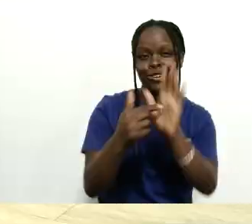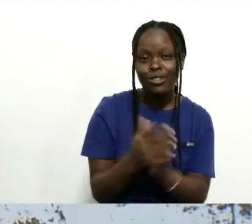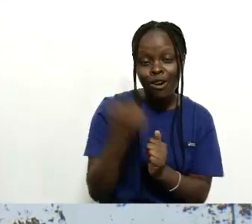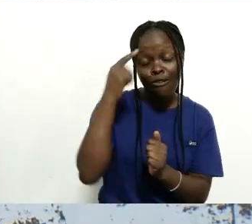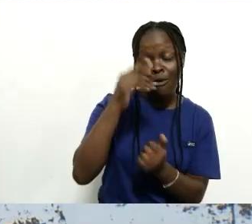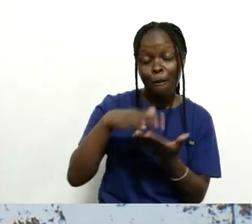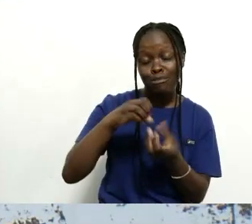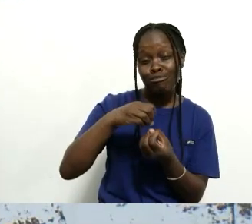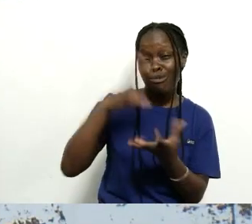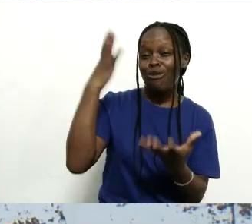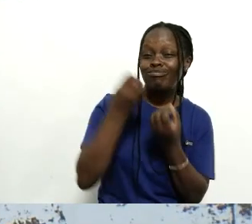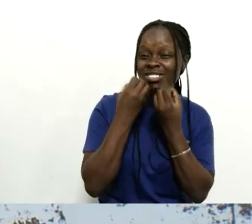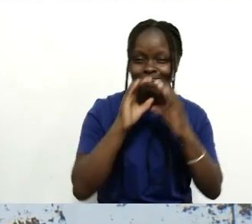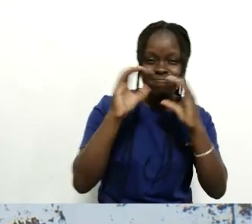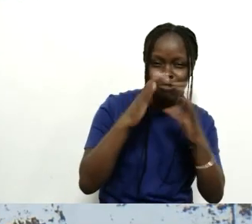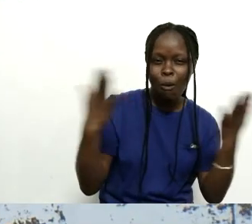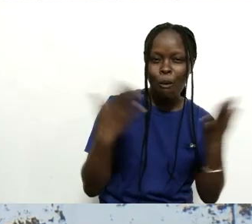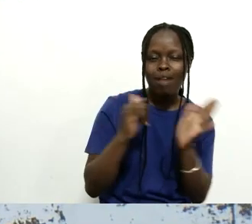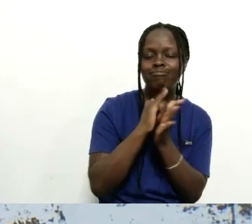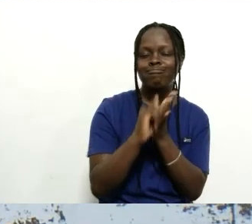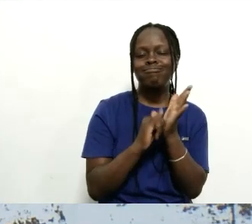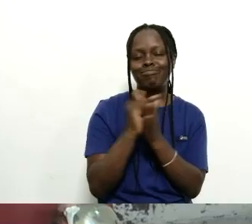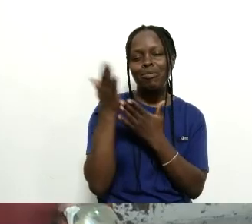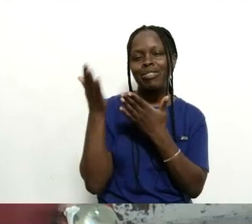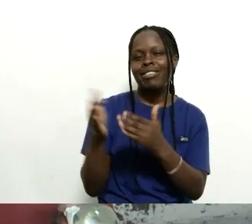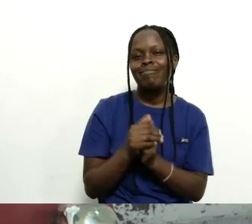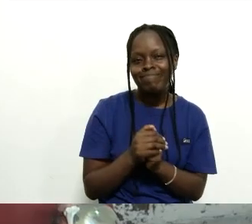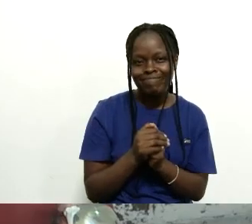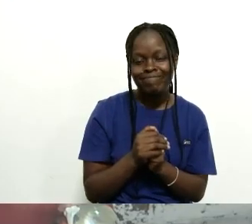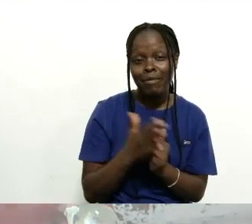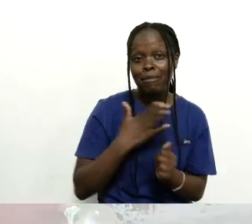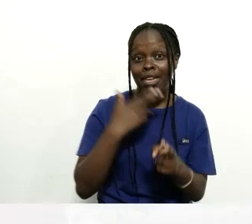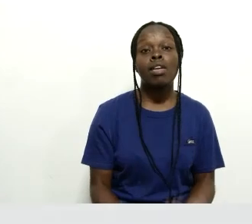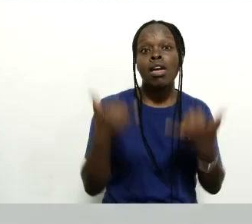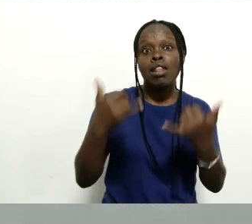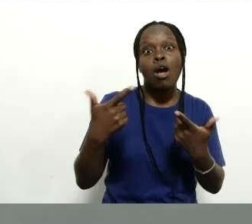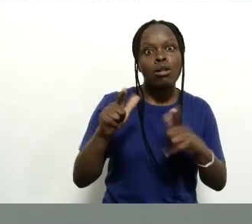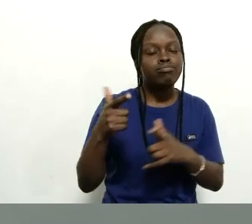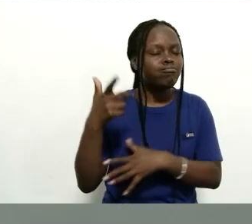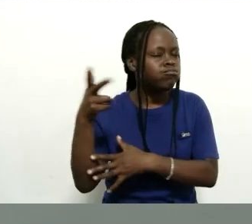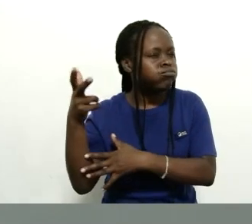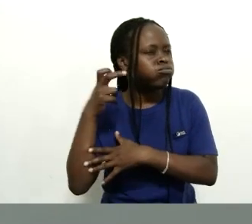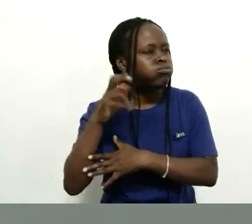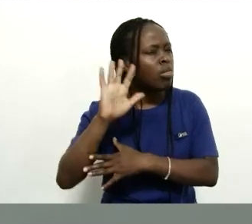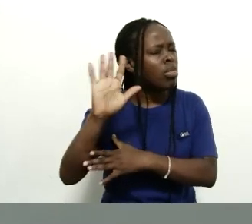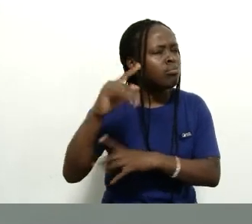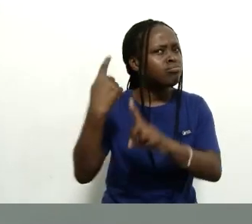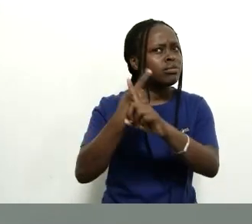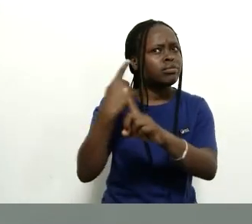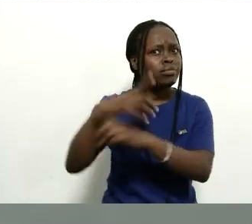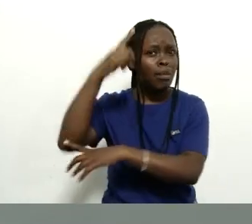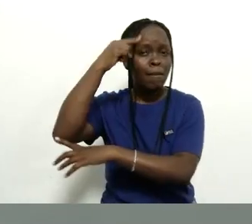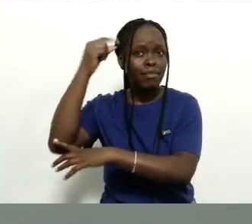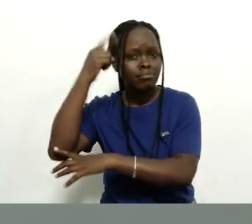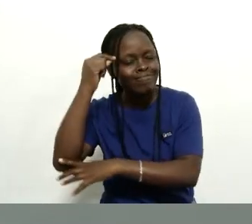and more importantly, the different ways and means in which it can be delivered to those who need it the most in our communities. And now let's hear some perspectives from people who we